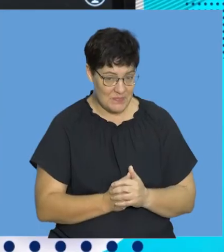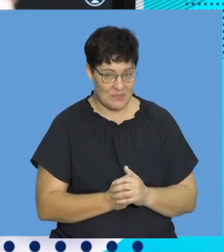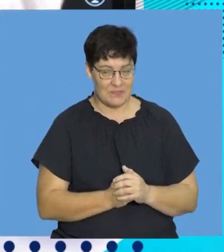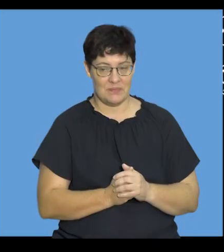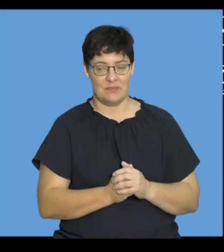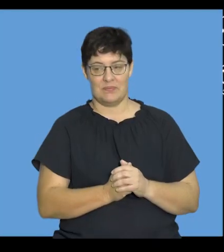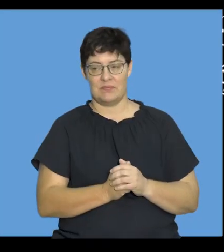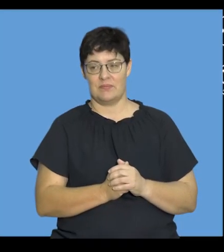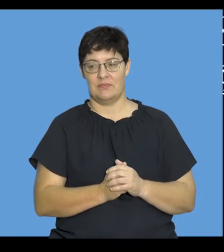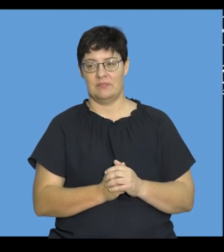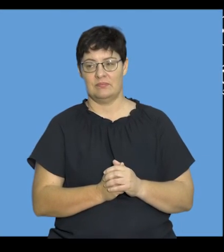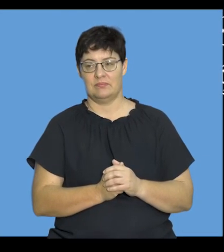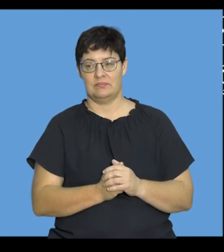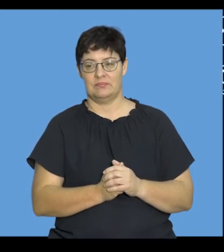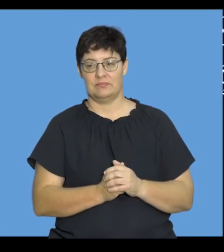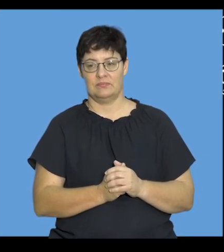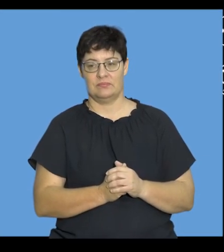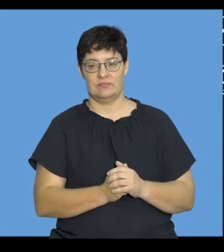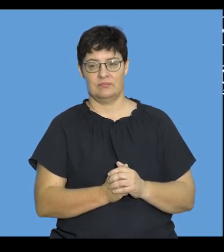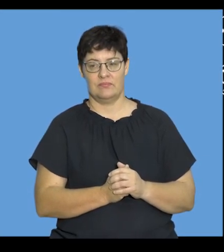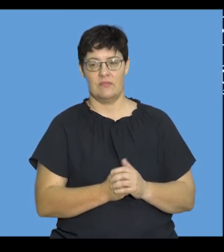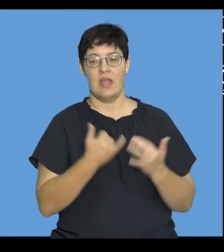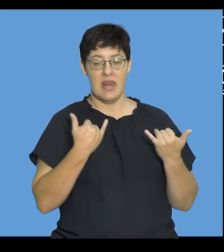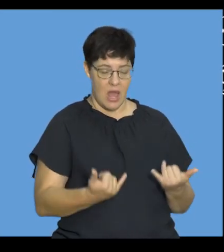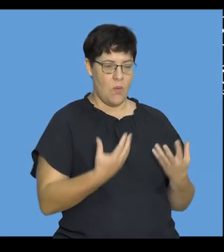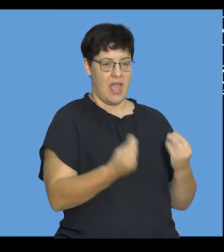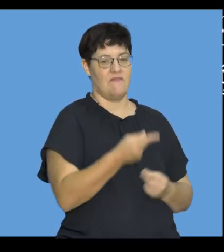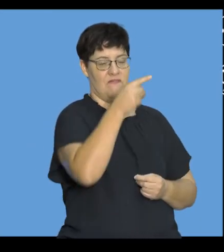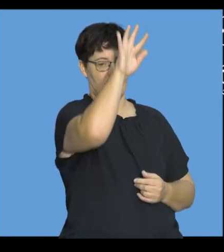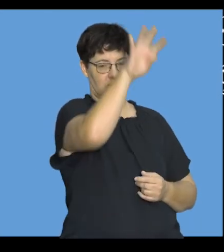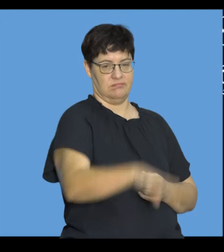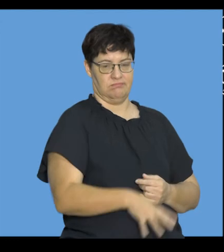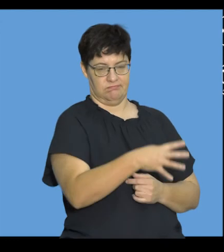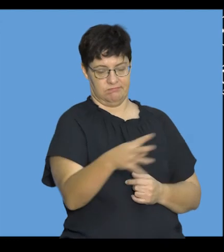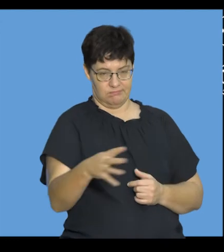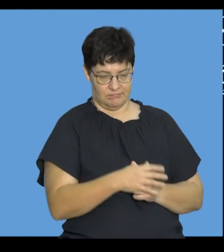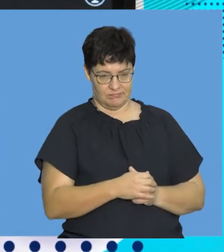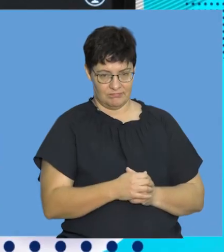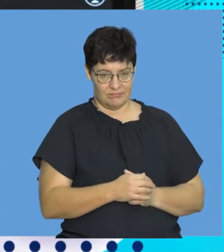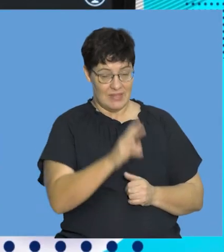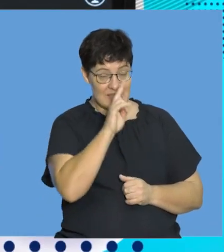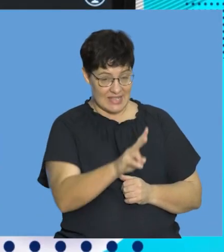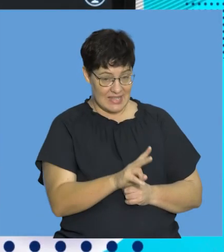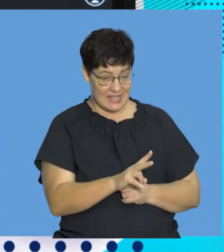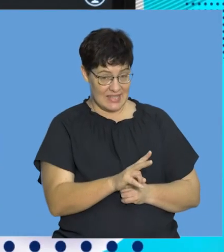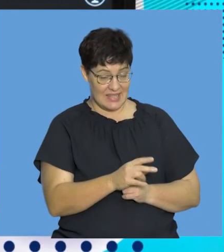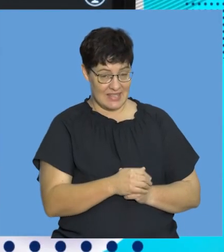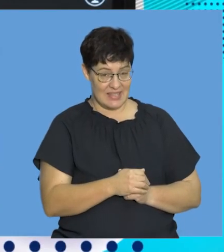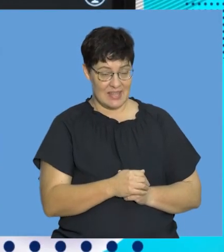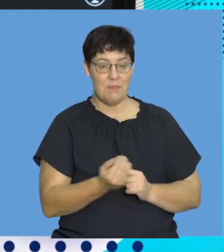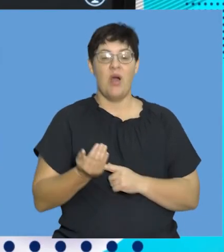on, and this is what we now have. You see what I've done initially? I showed